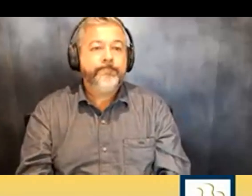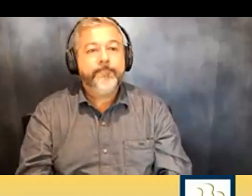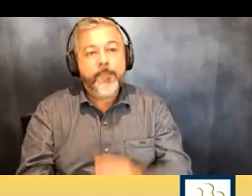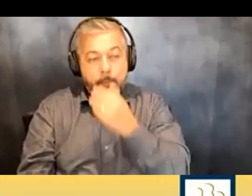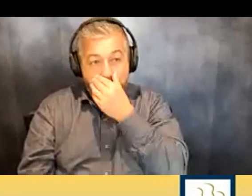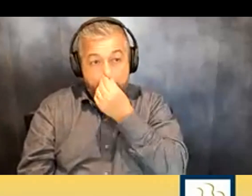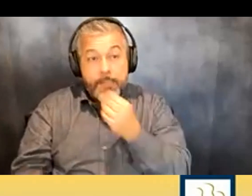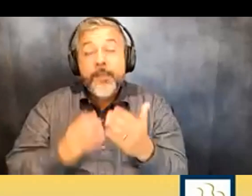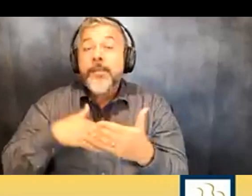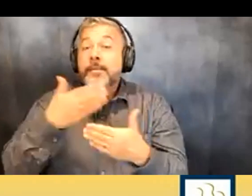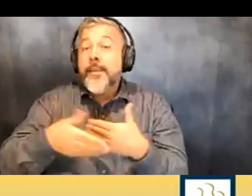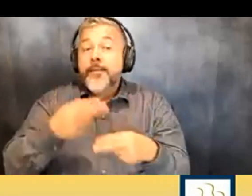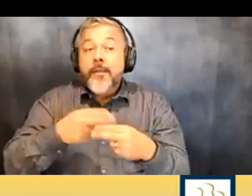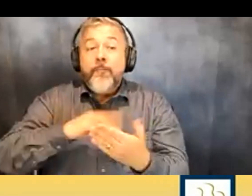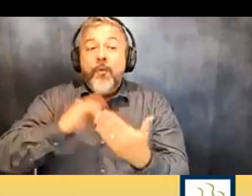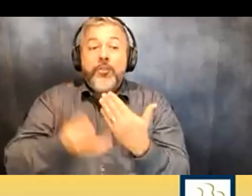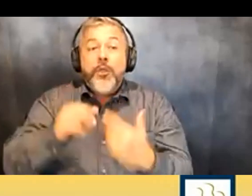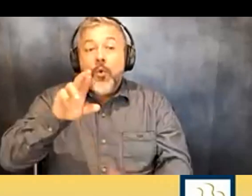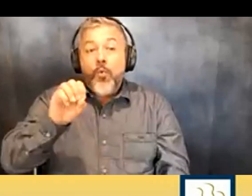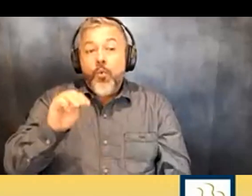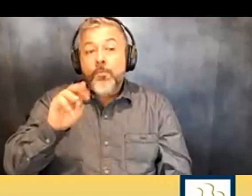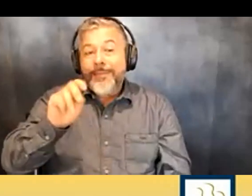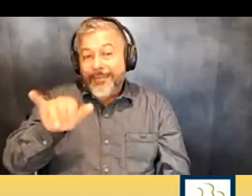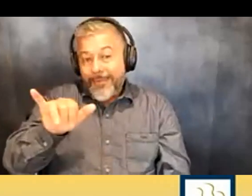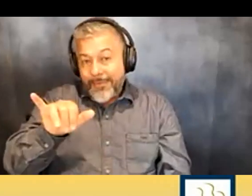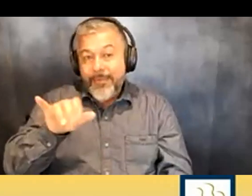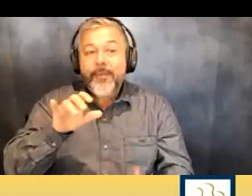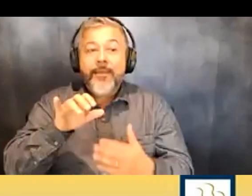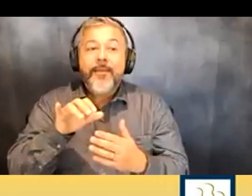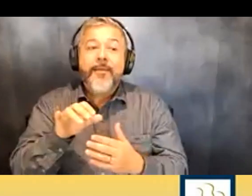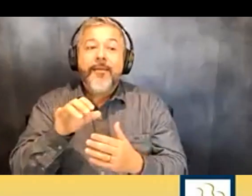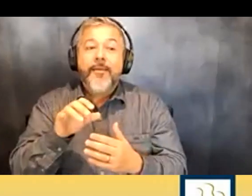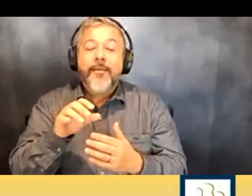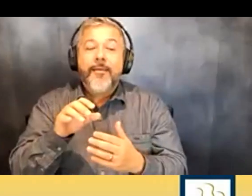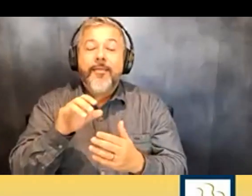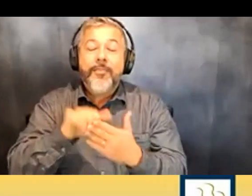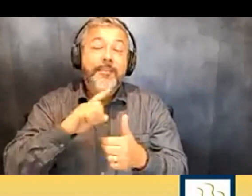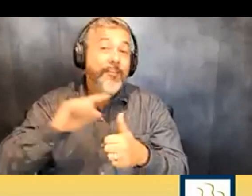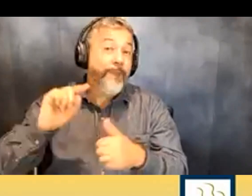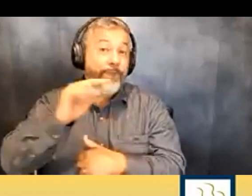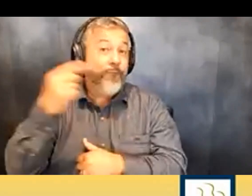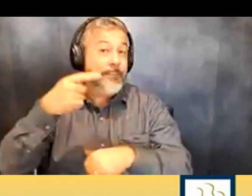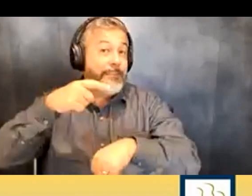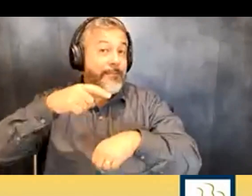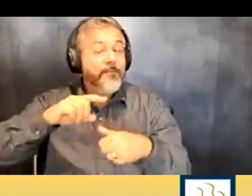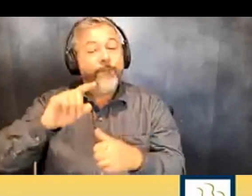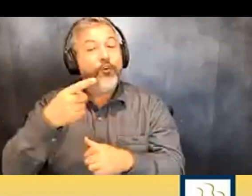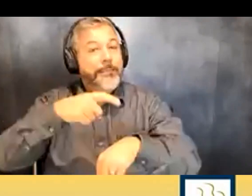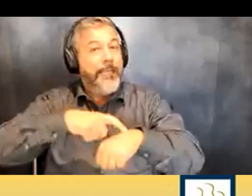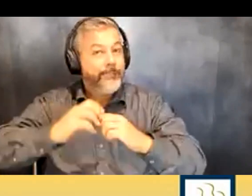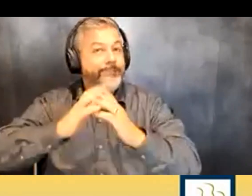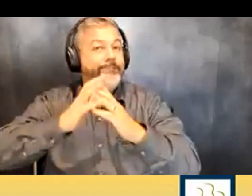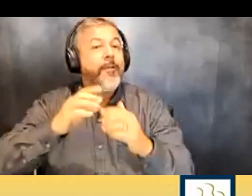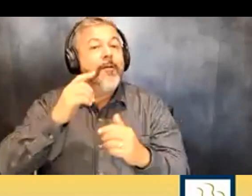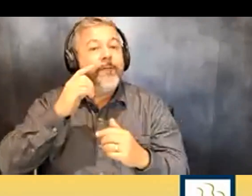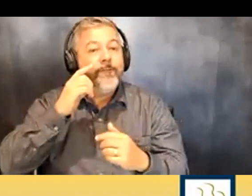So next project is Project Room Key, and this is this is a first of its kind program to provide non-congregate shelter for